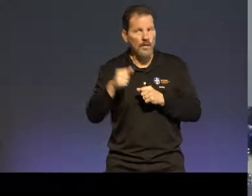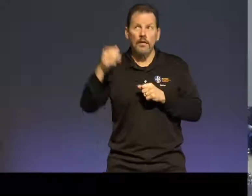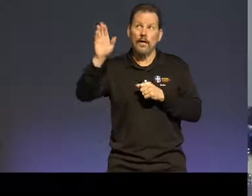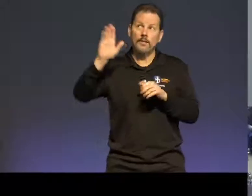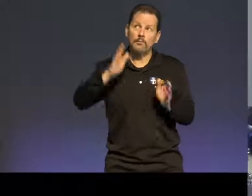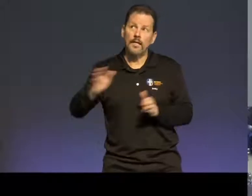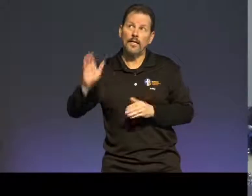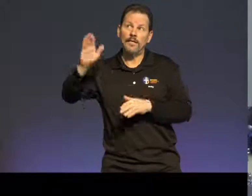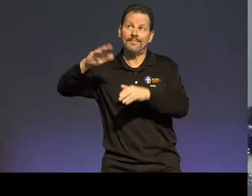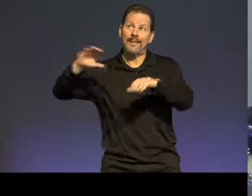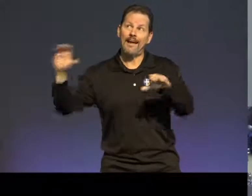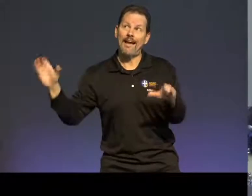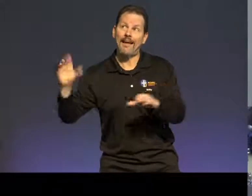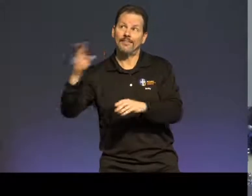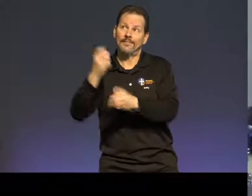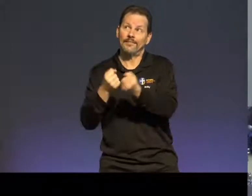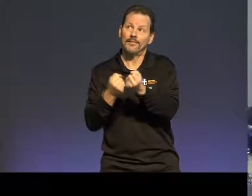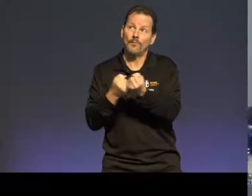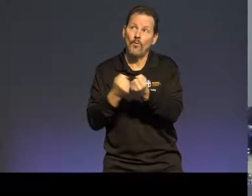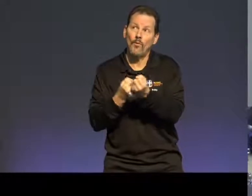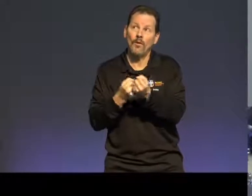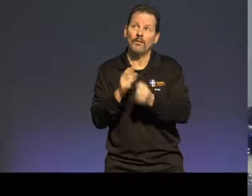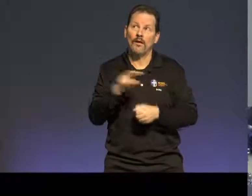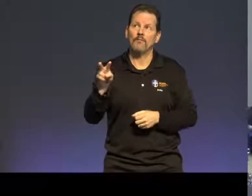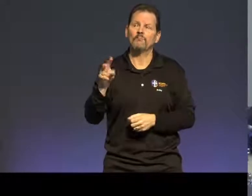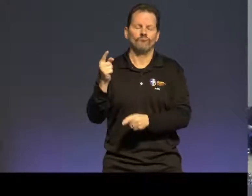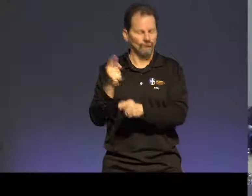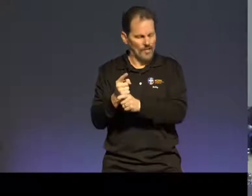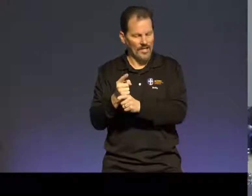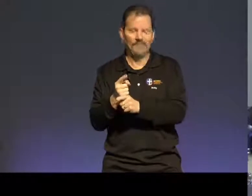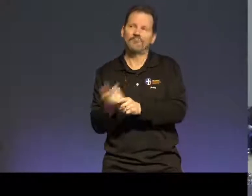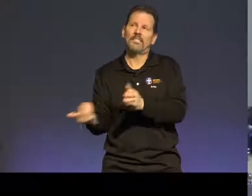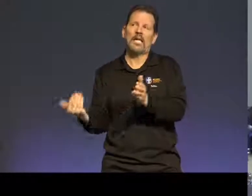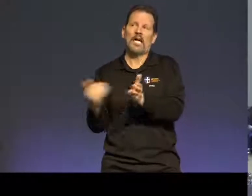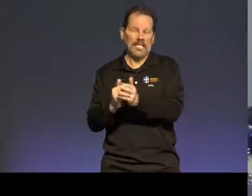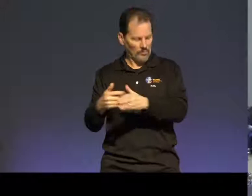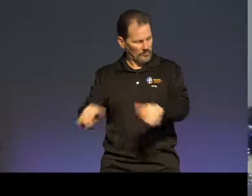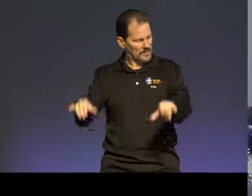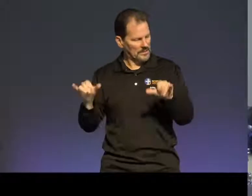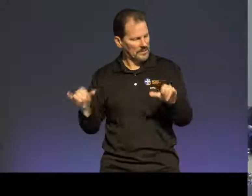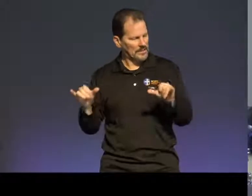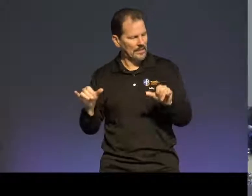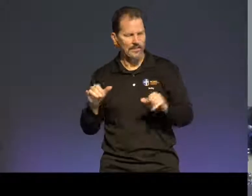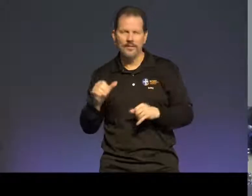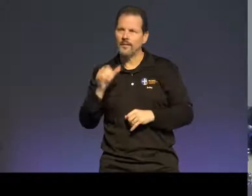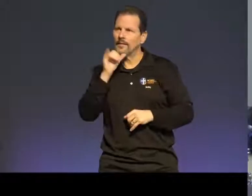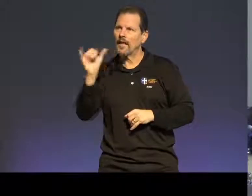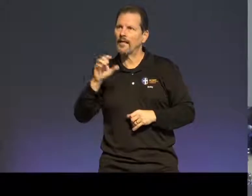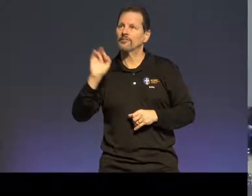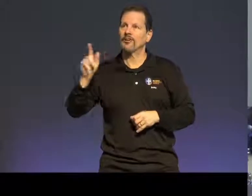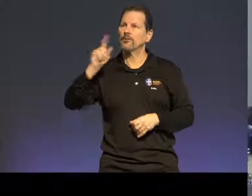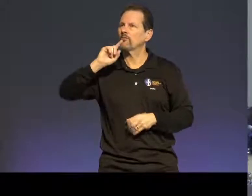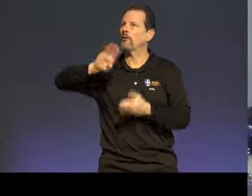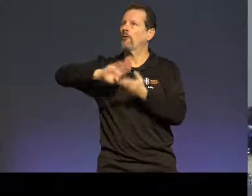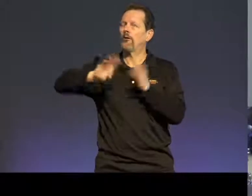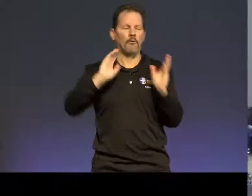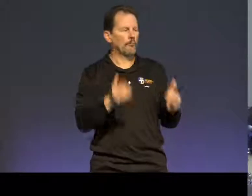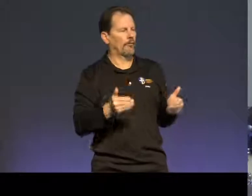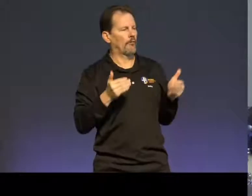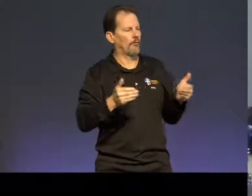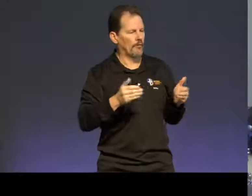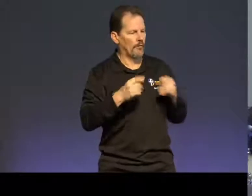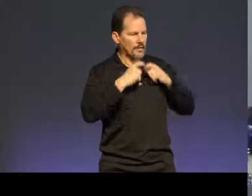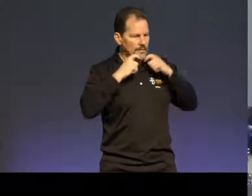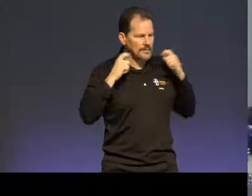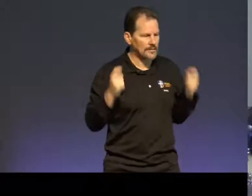we know not to talk ourselves out of God's will, that we won't end up in the same place that Saul did in our sin. His sin had consequences for the